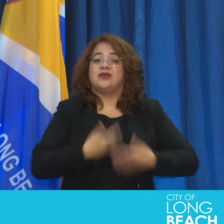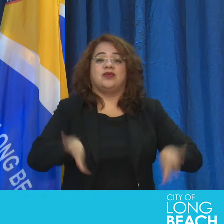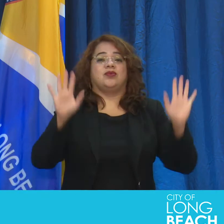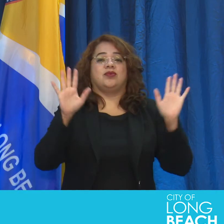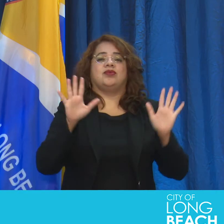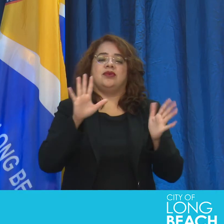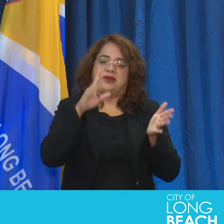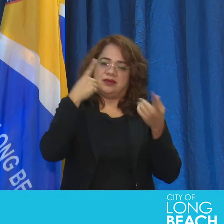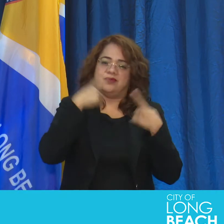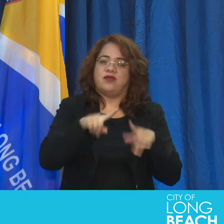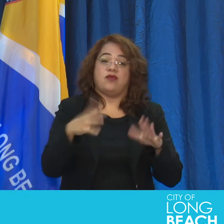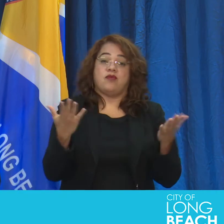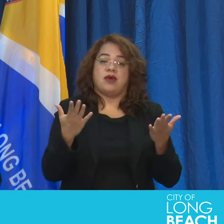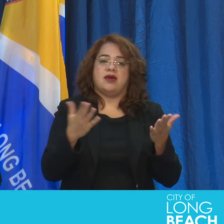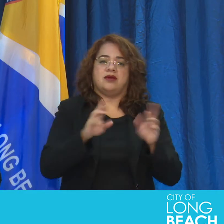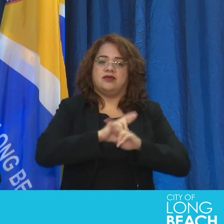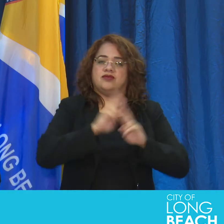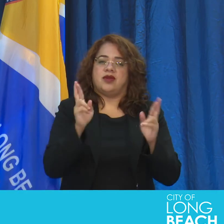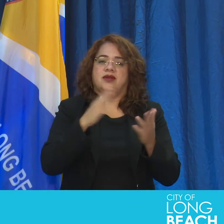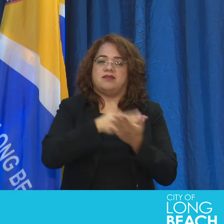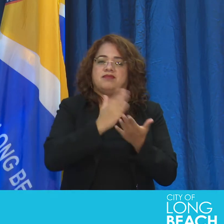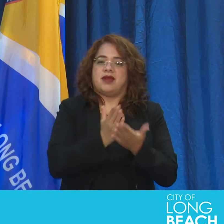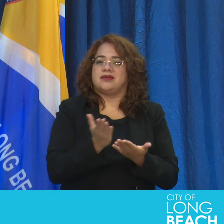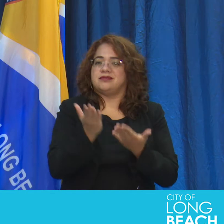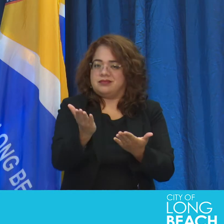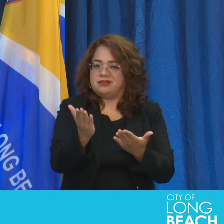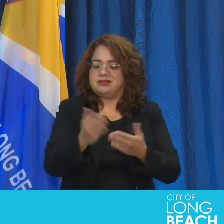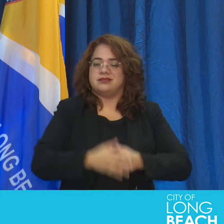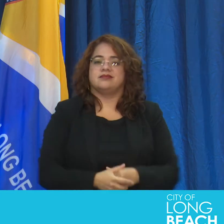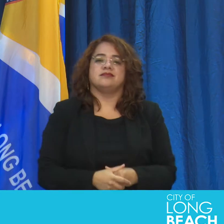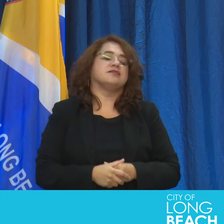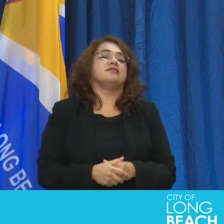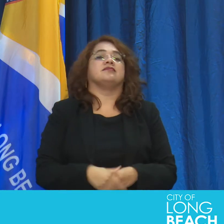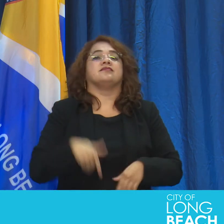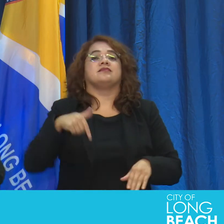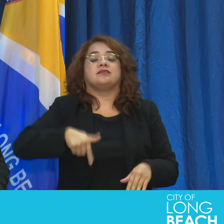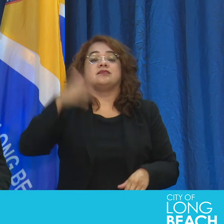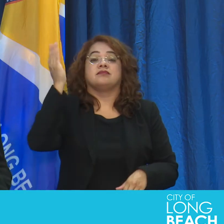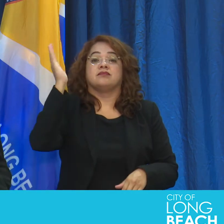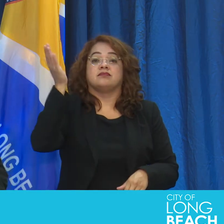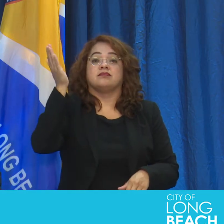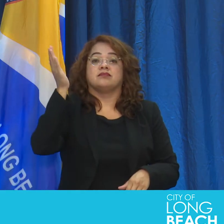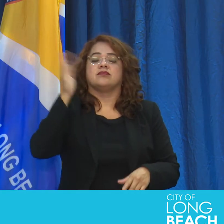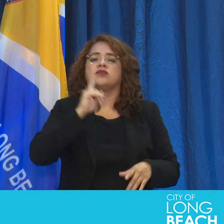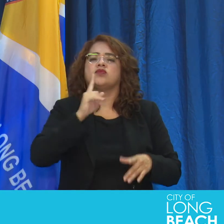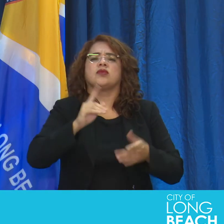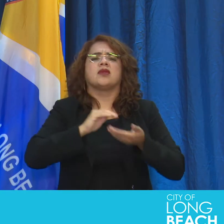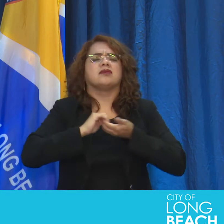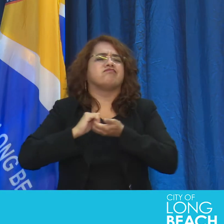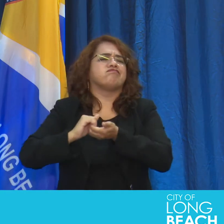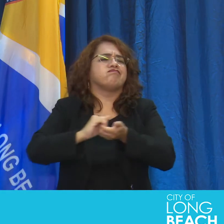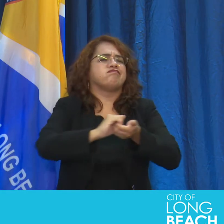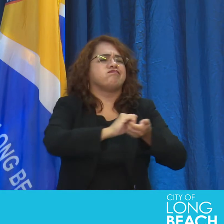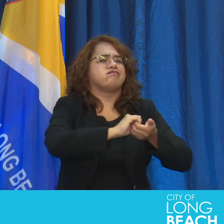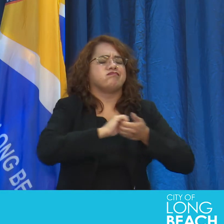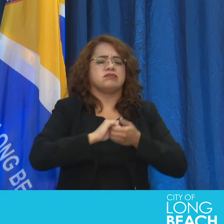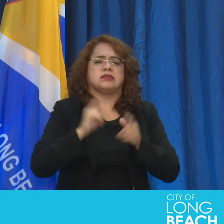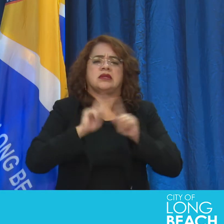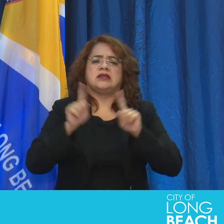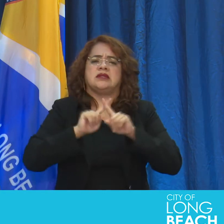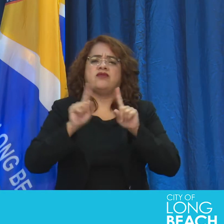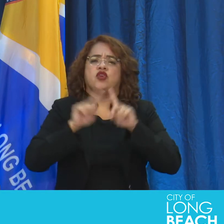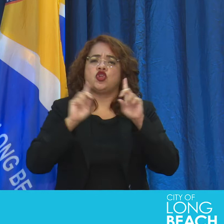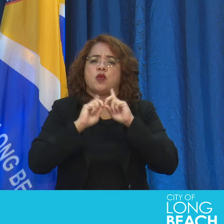and through the departments themselves. This budget and its presentation is a collaboration and partnership, of course, with all the